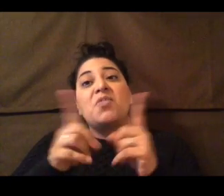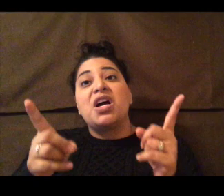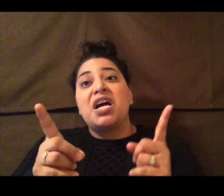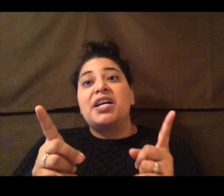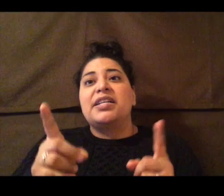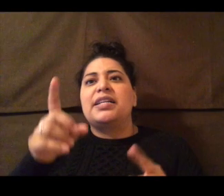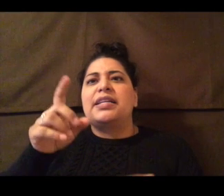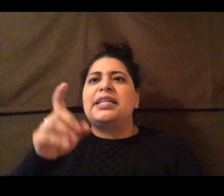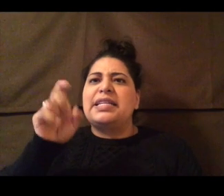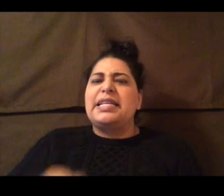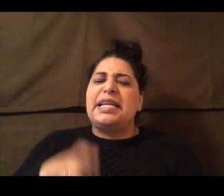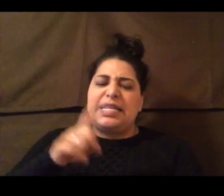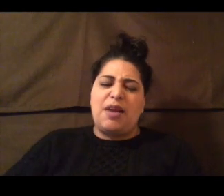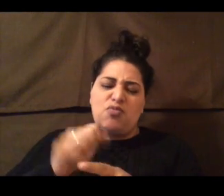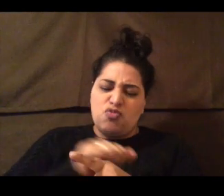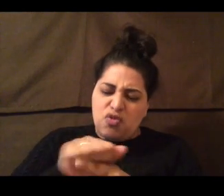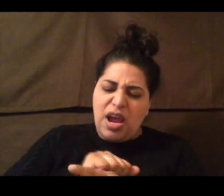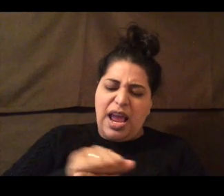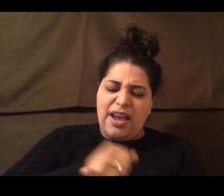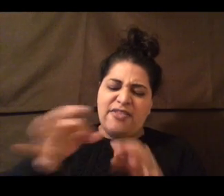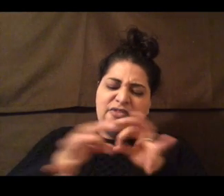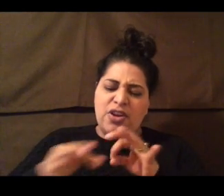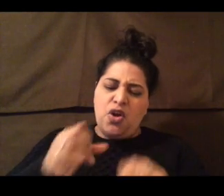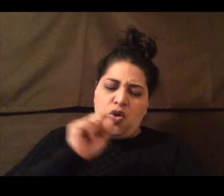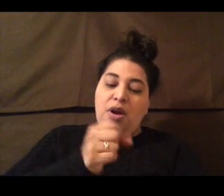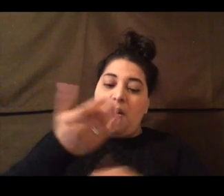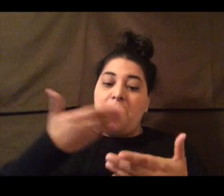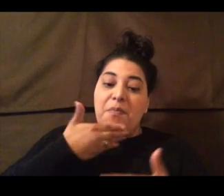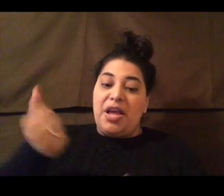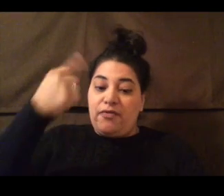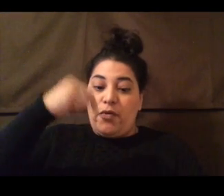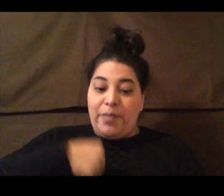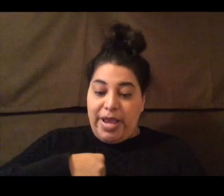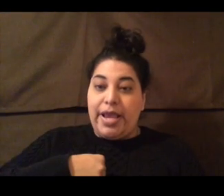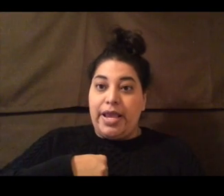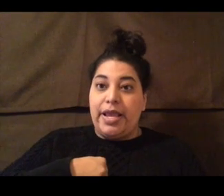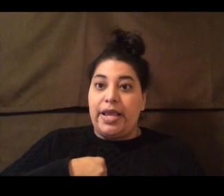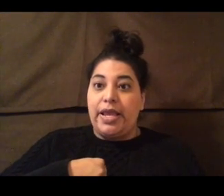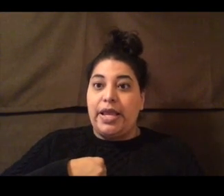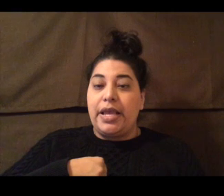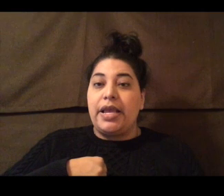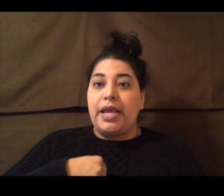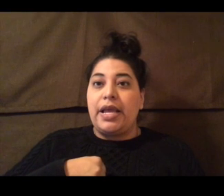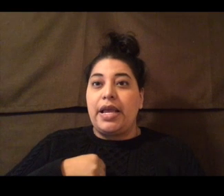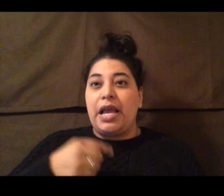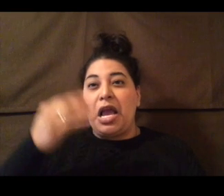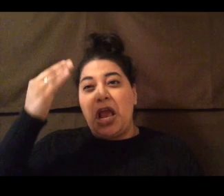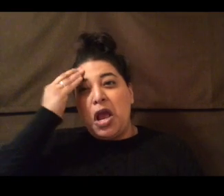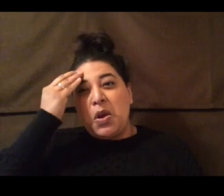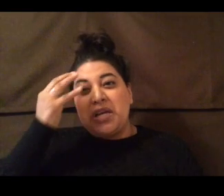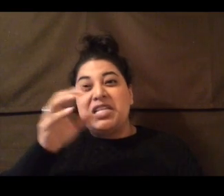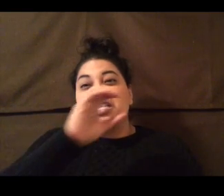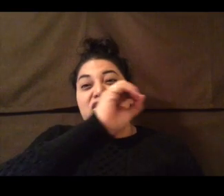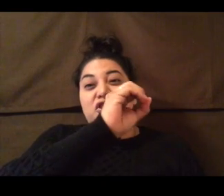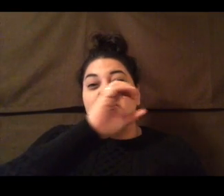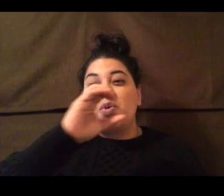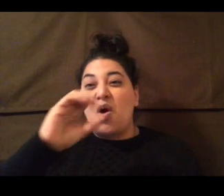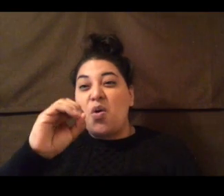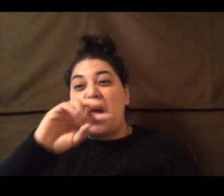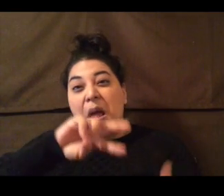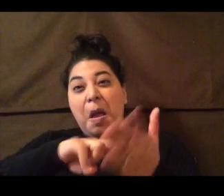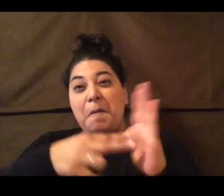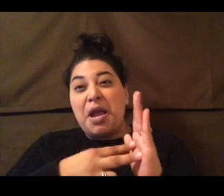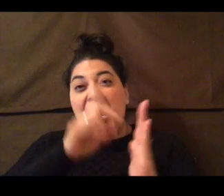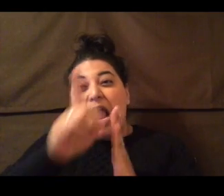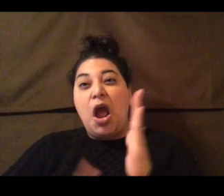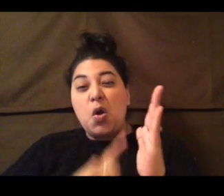do minus 40 minutes. Well, I know that double zero means the hour previous with